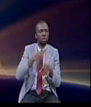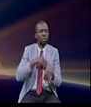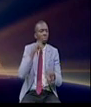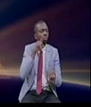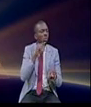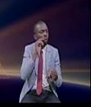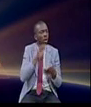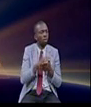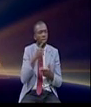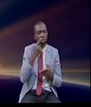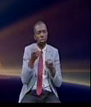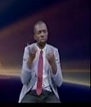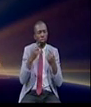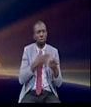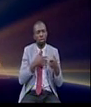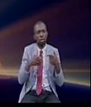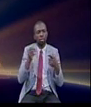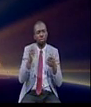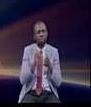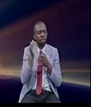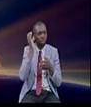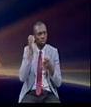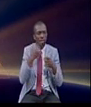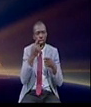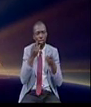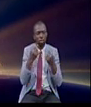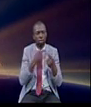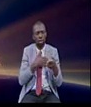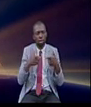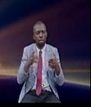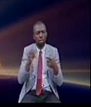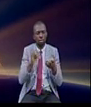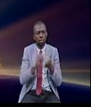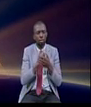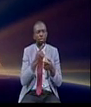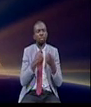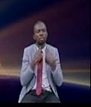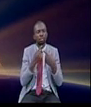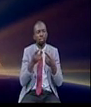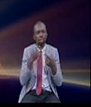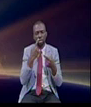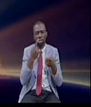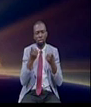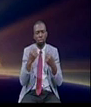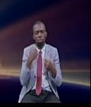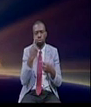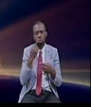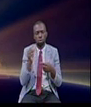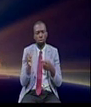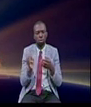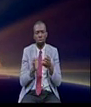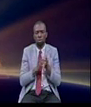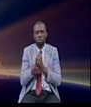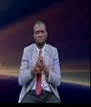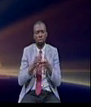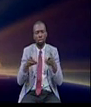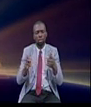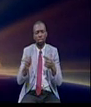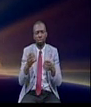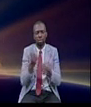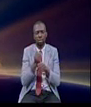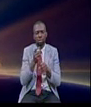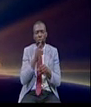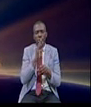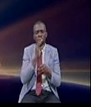say, Come, and let him that heareth say, Come, and let him that is athirst come. And whosoever will, let him take the water of